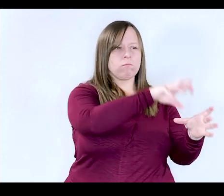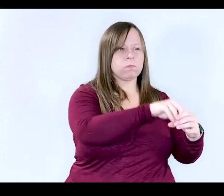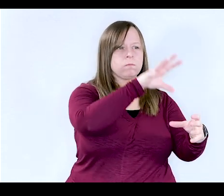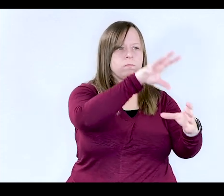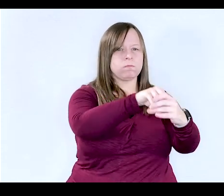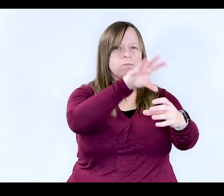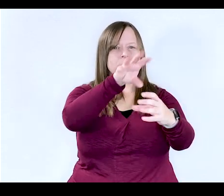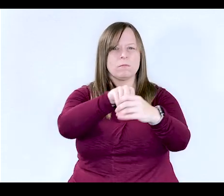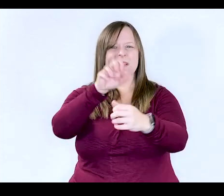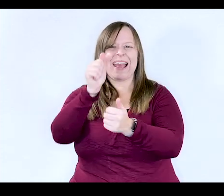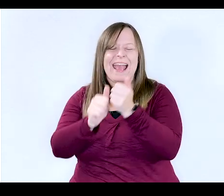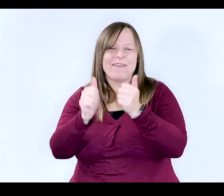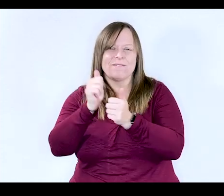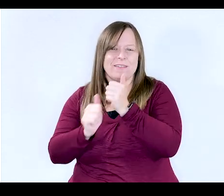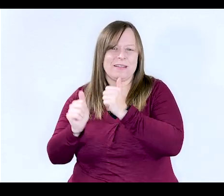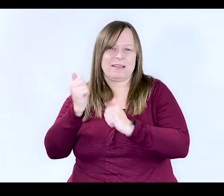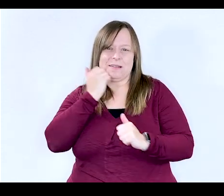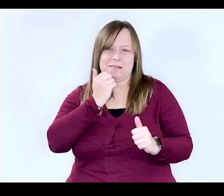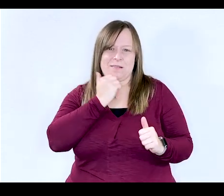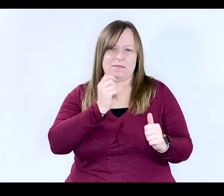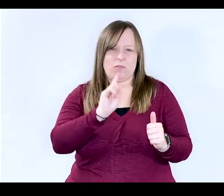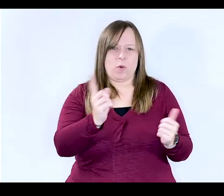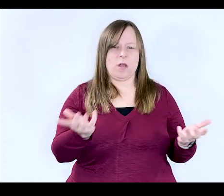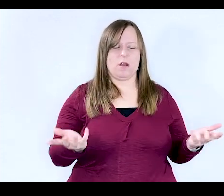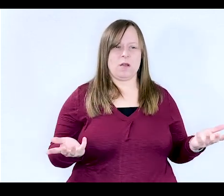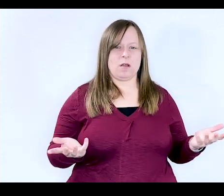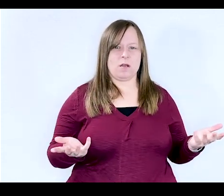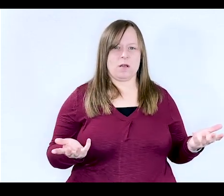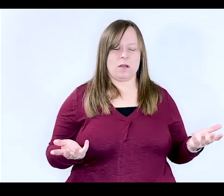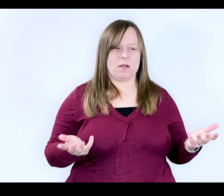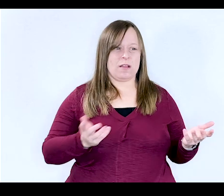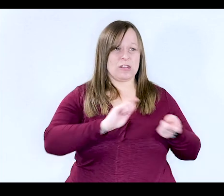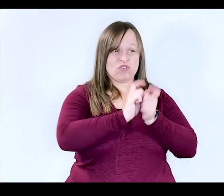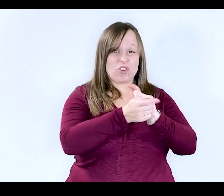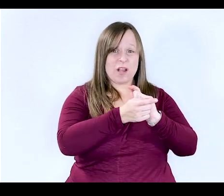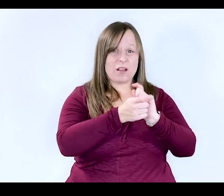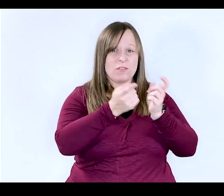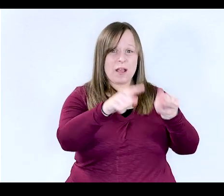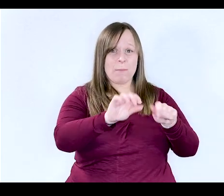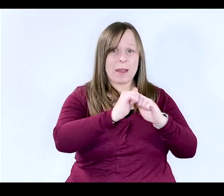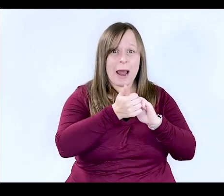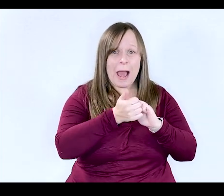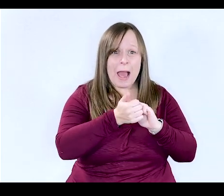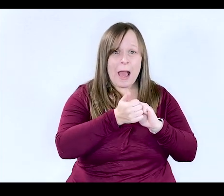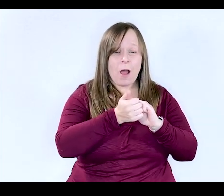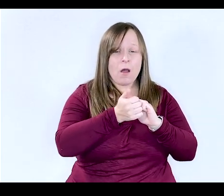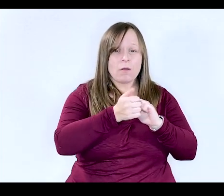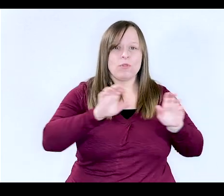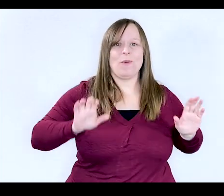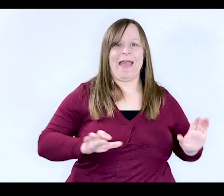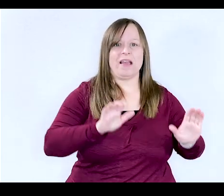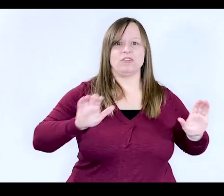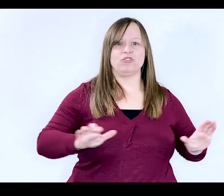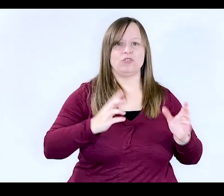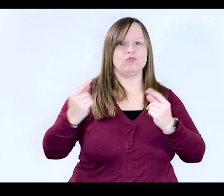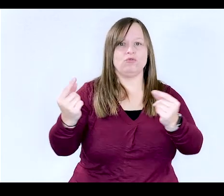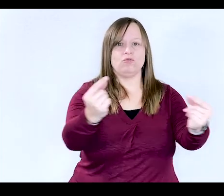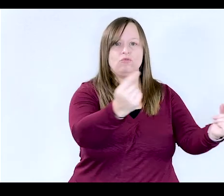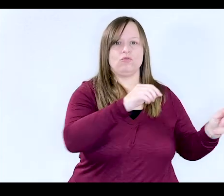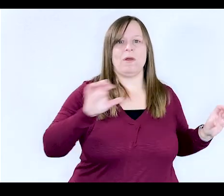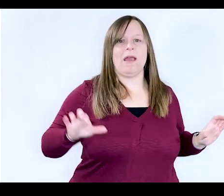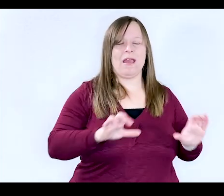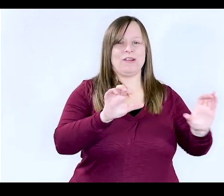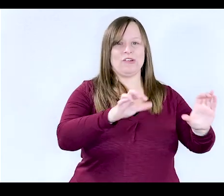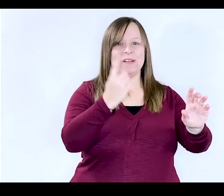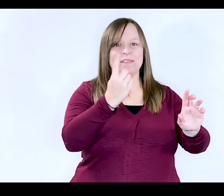done everywhere, every single day. And the only way that change really does happen is through action. So